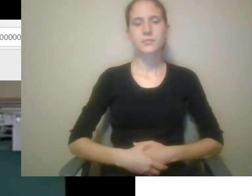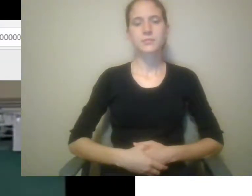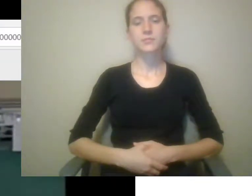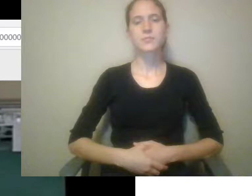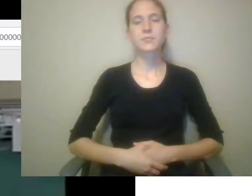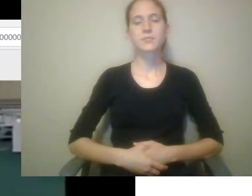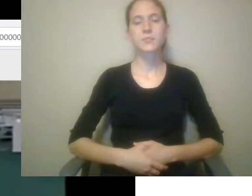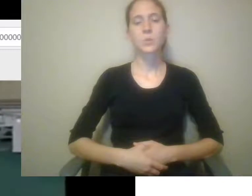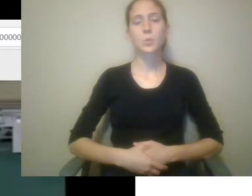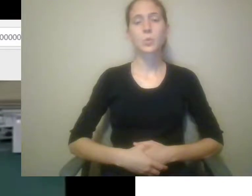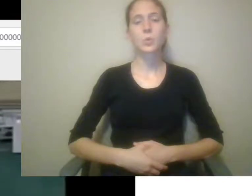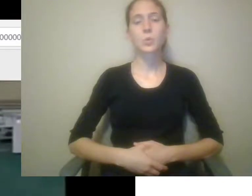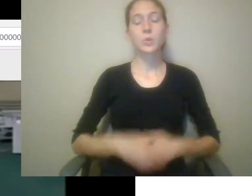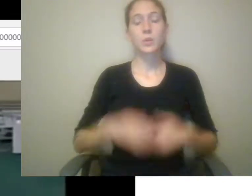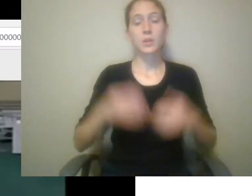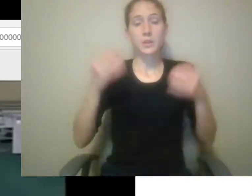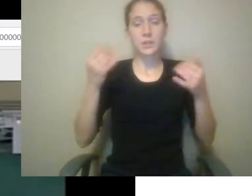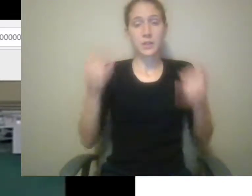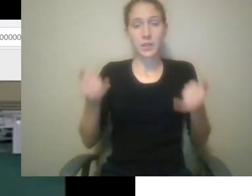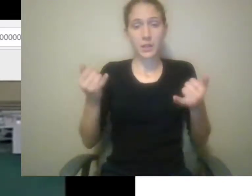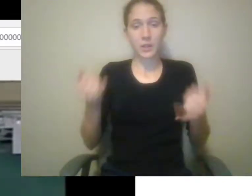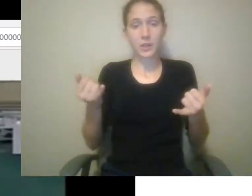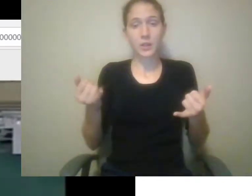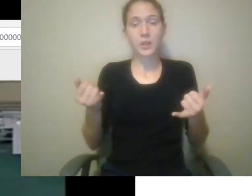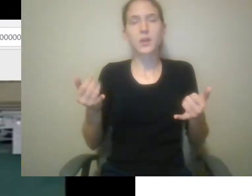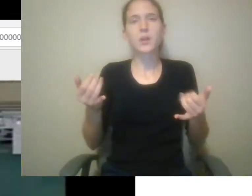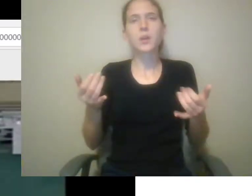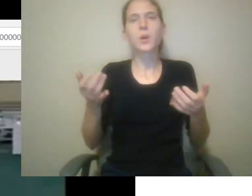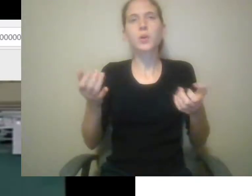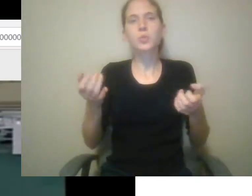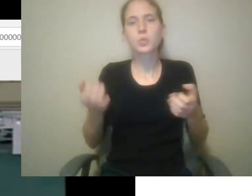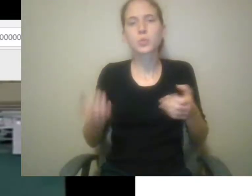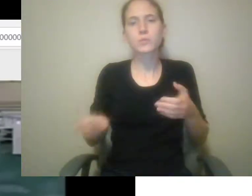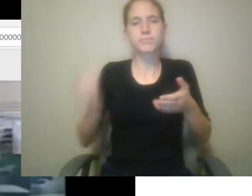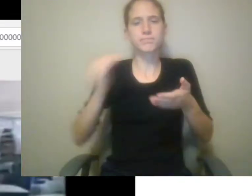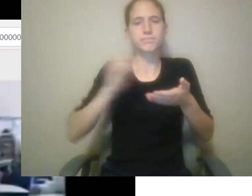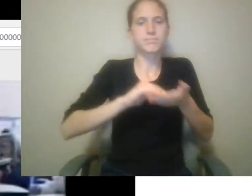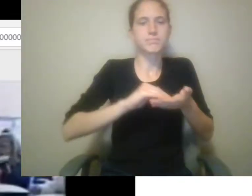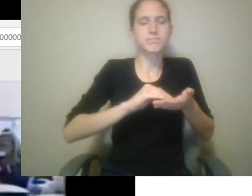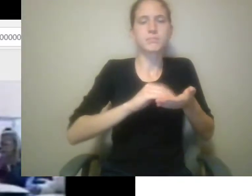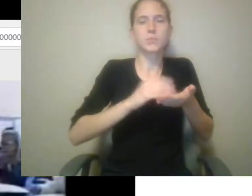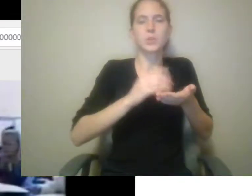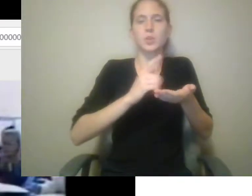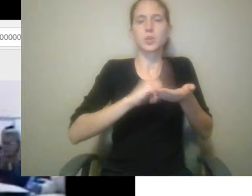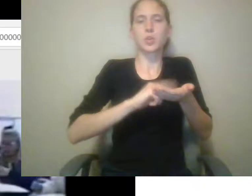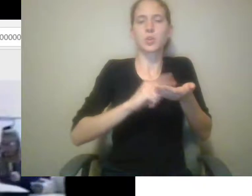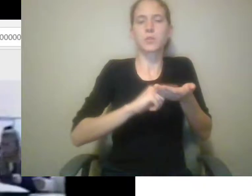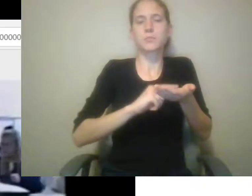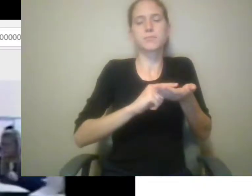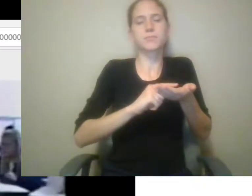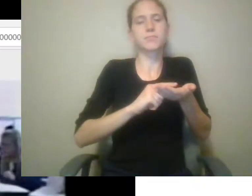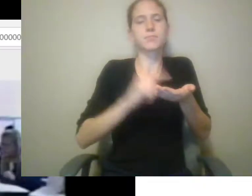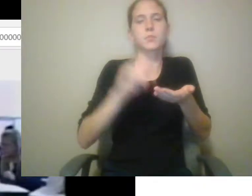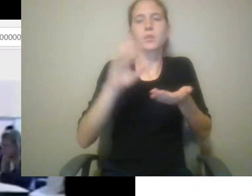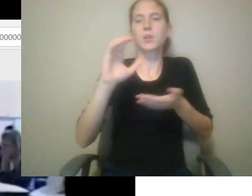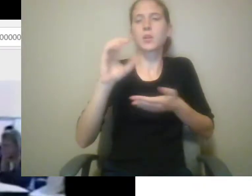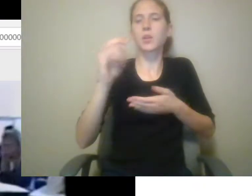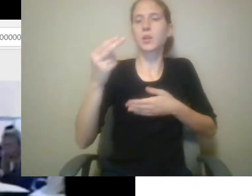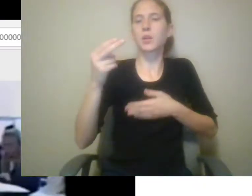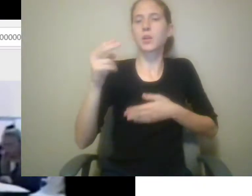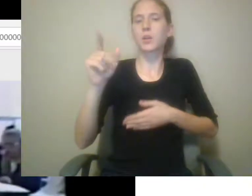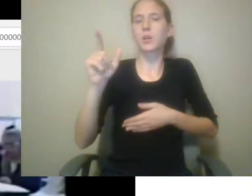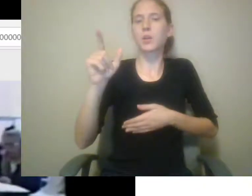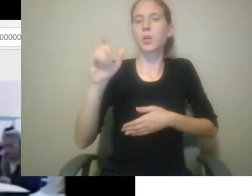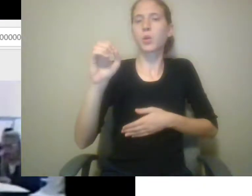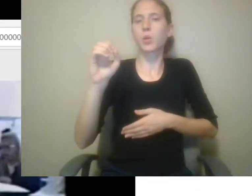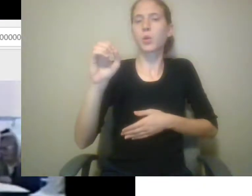to quickly finish off where we left off yesterday, talking about chloroplasts. All right, just to make sure